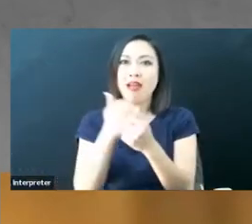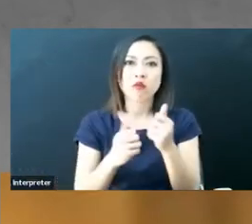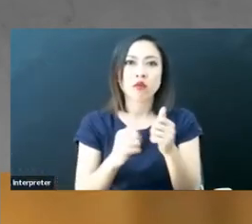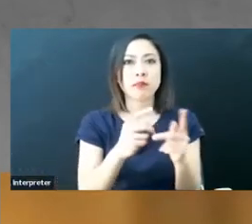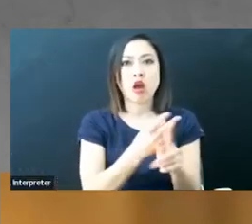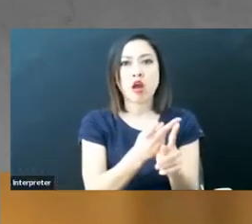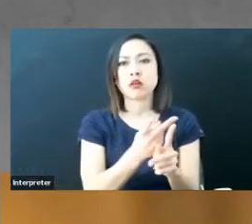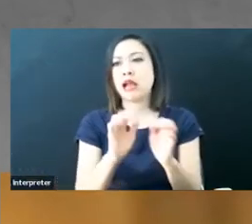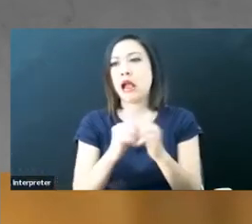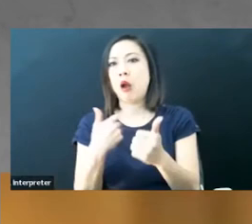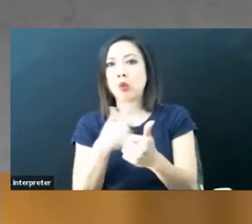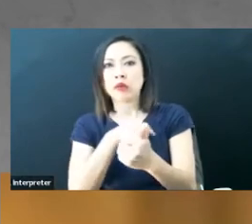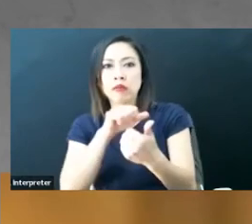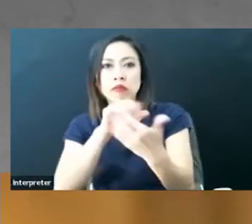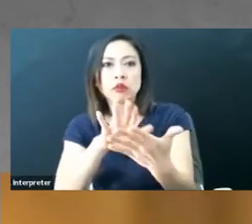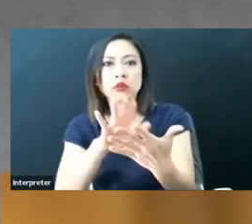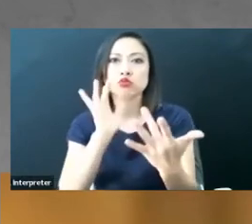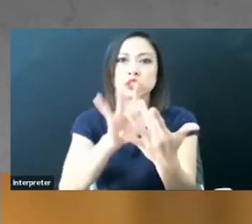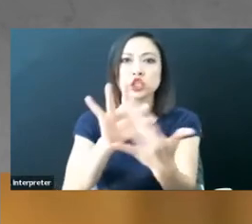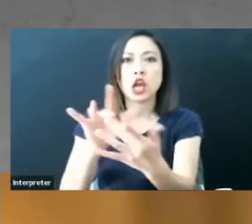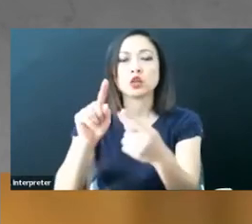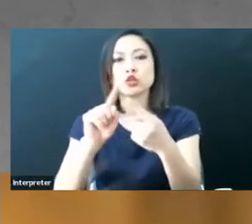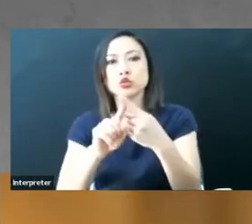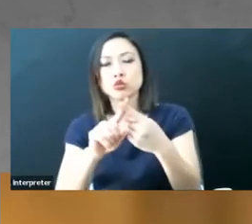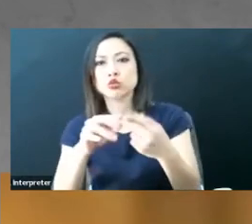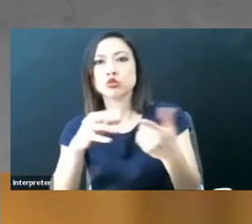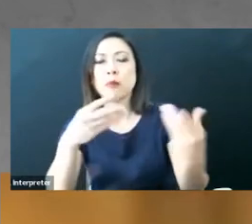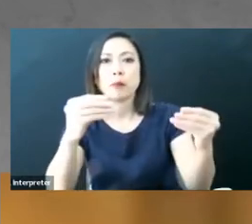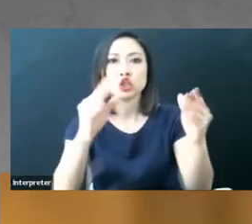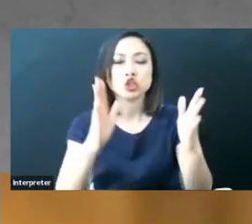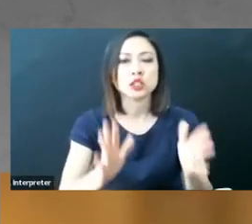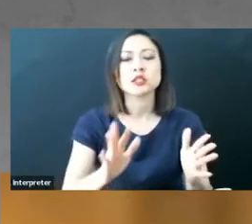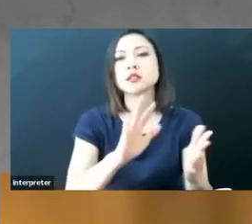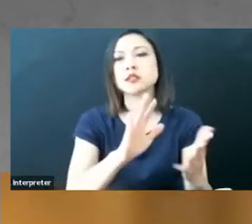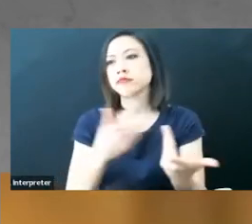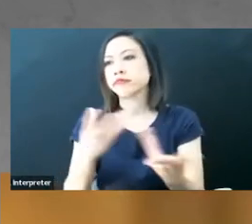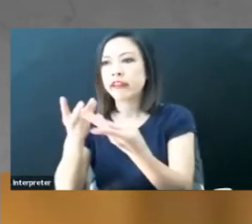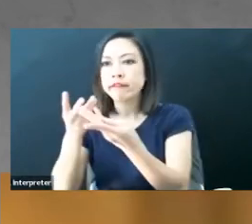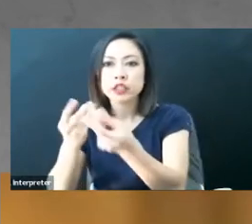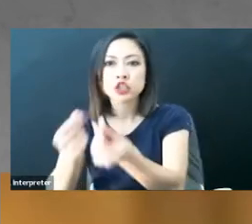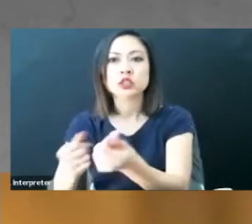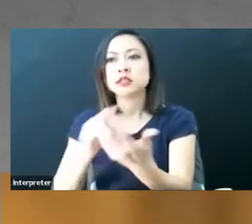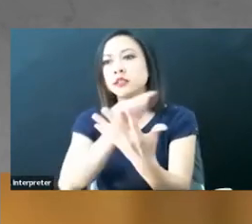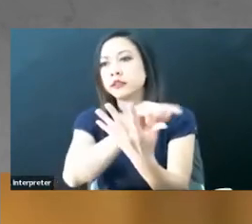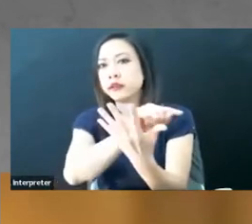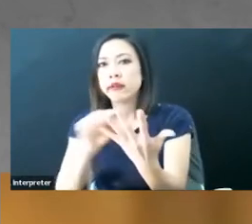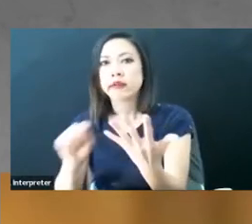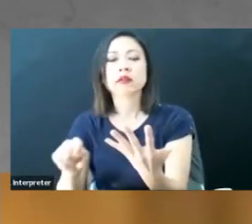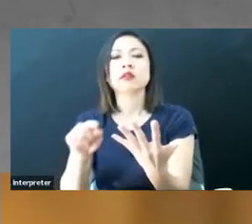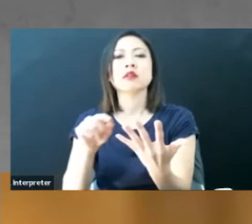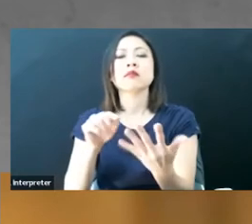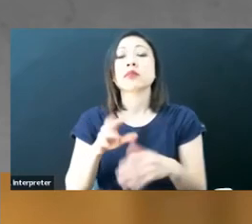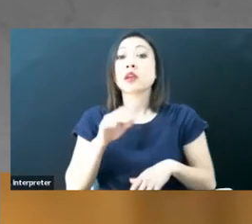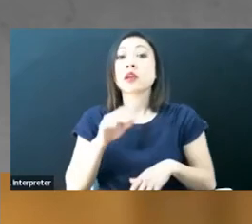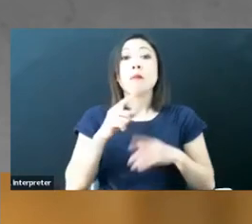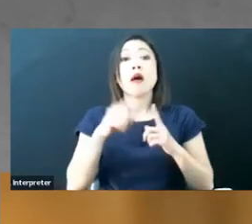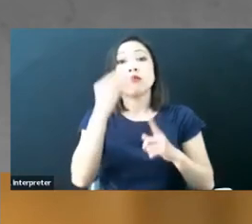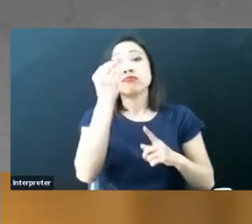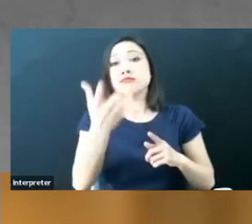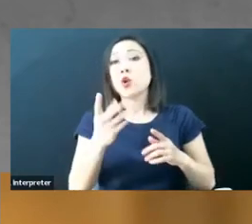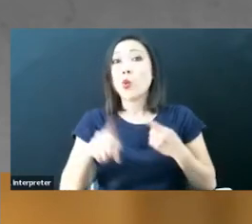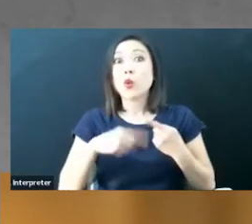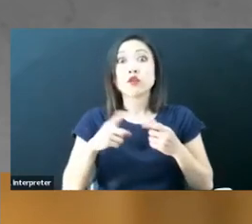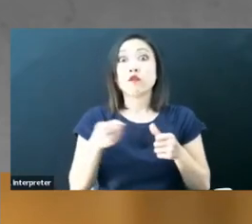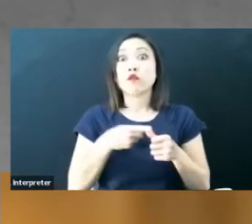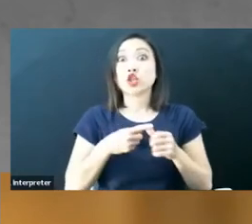way we find efficiency. And in many of these things, you just don't know when you start what the application may be.